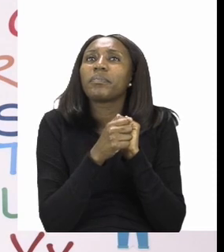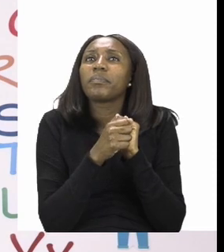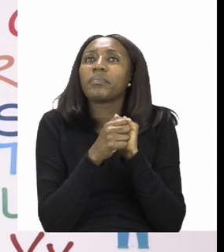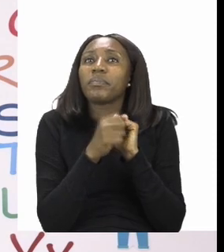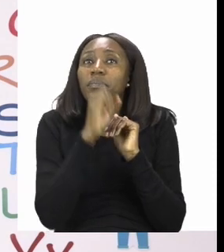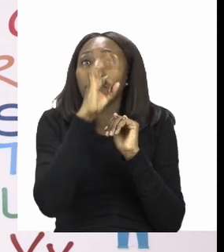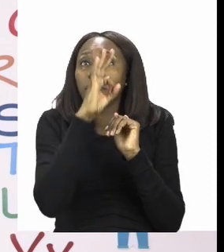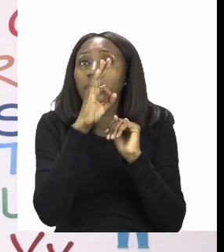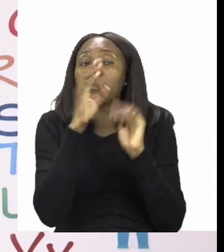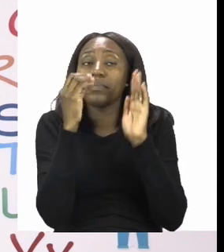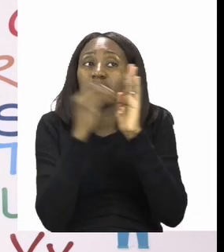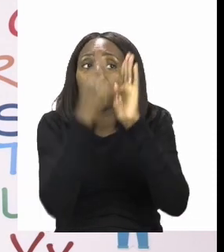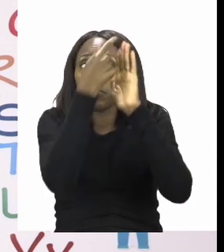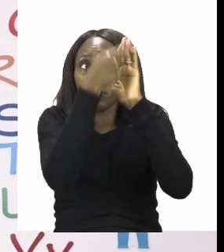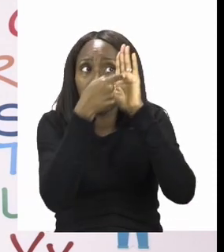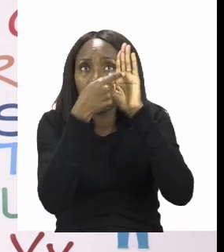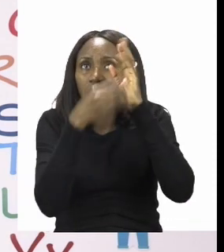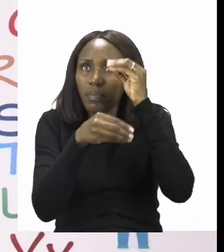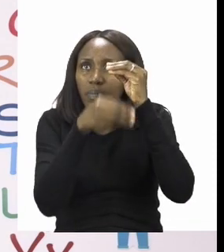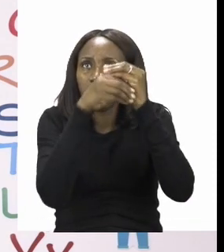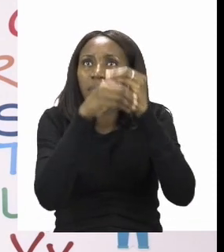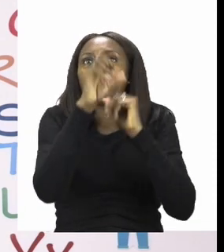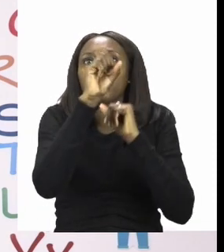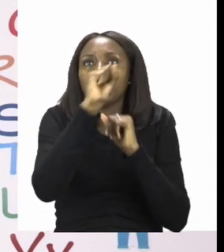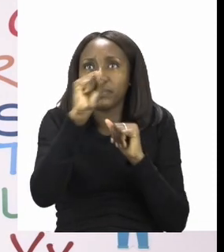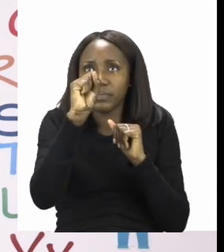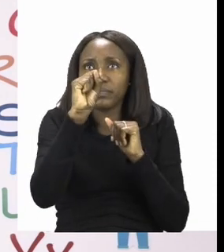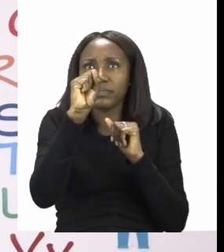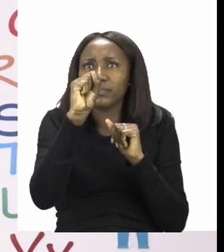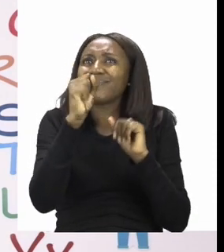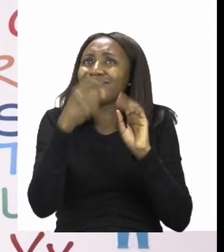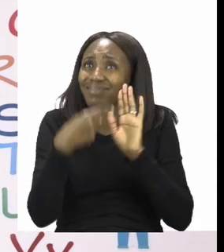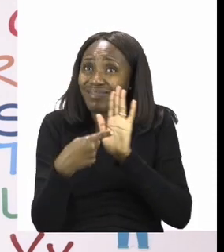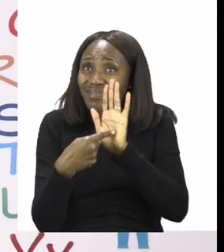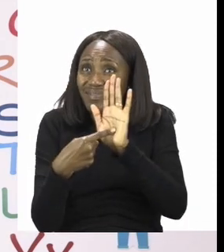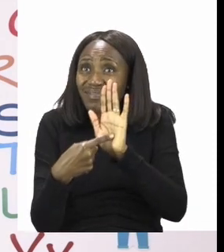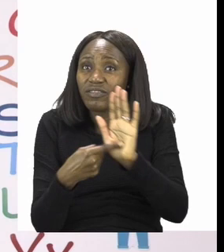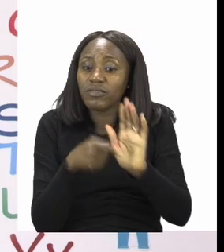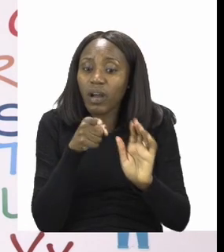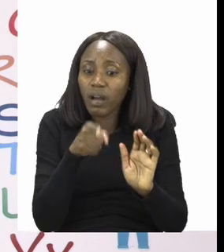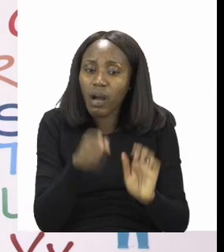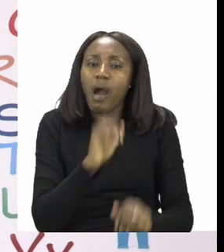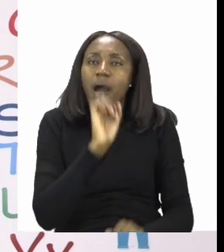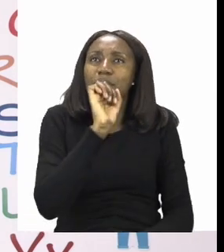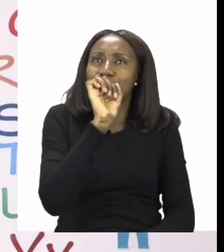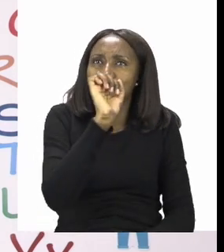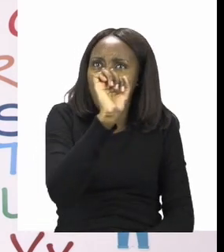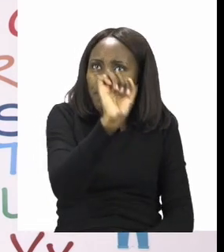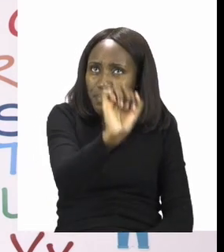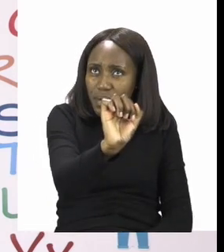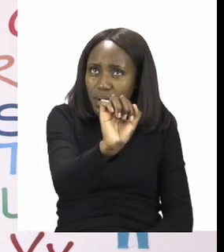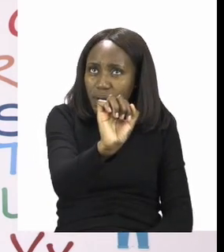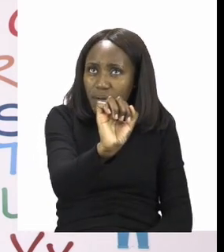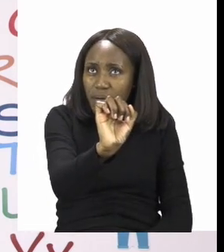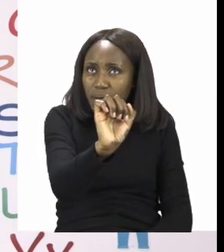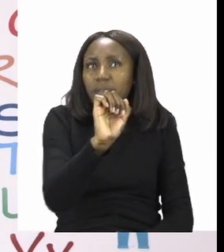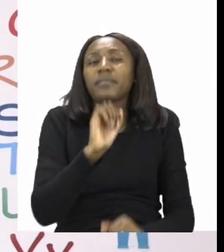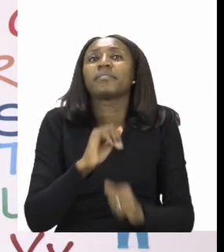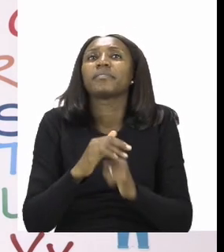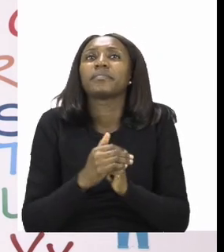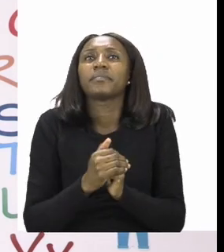an S to someone's name, that's the way we show that something belongs to